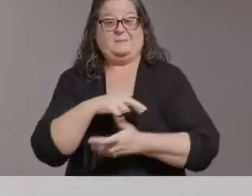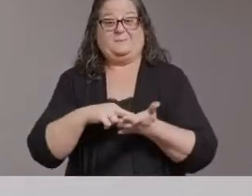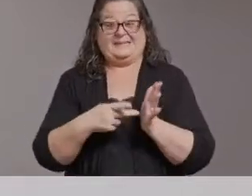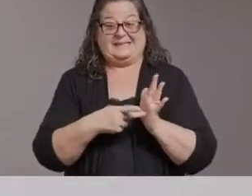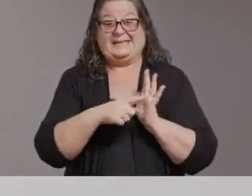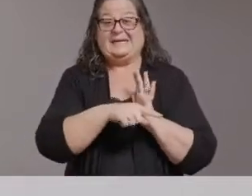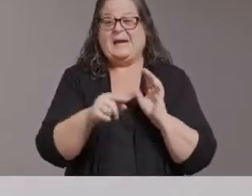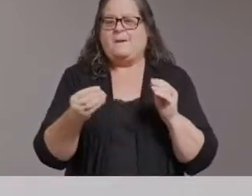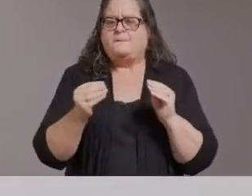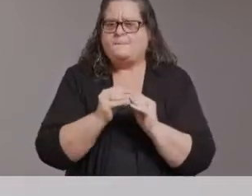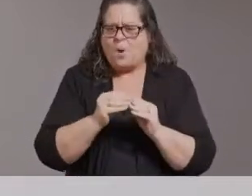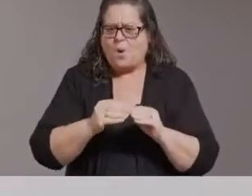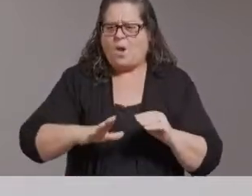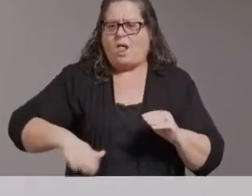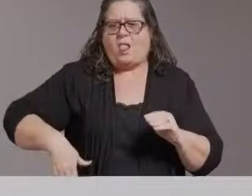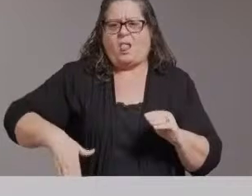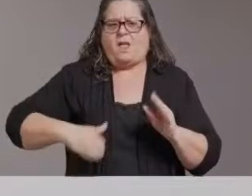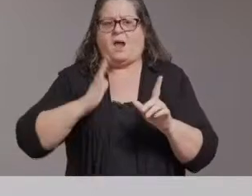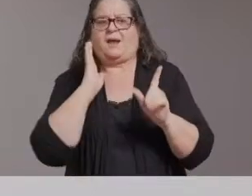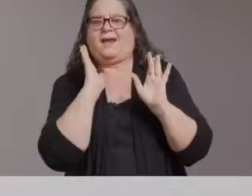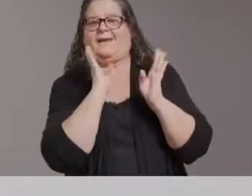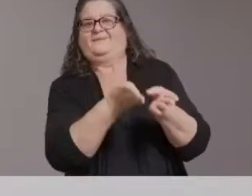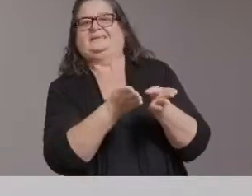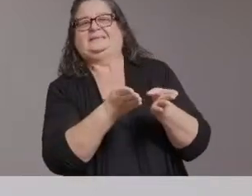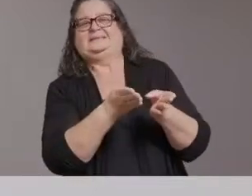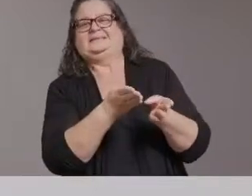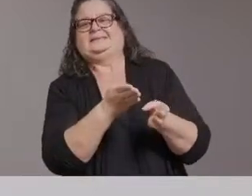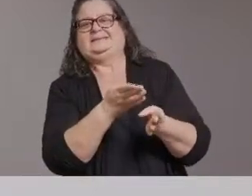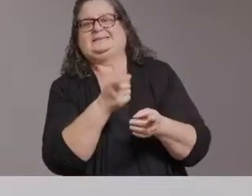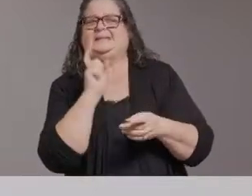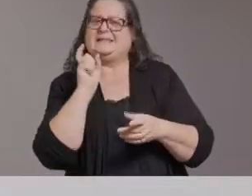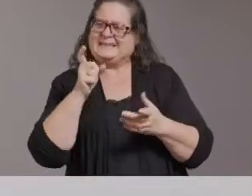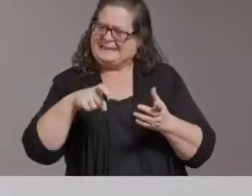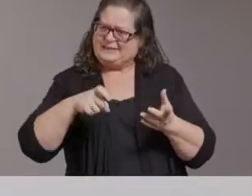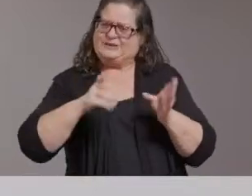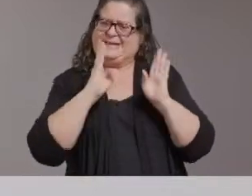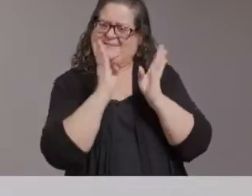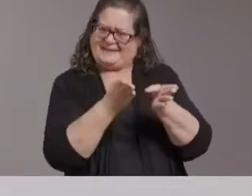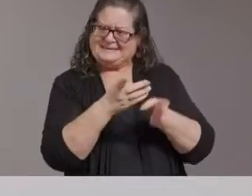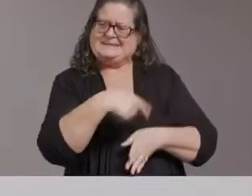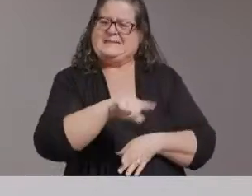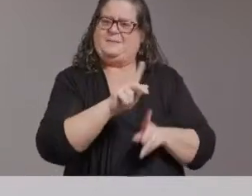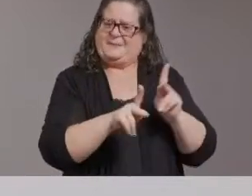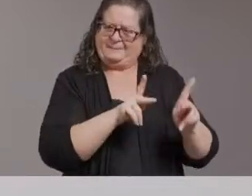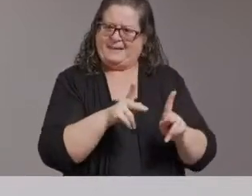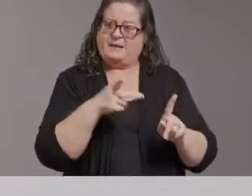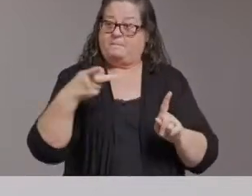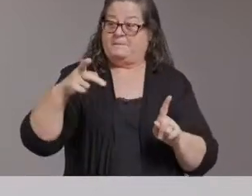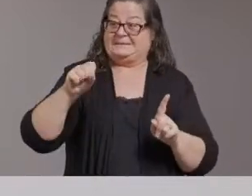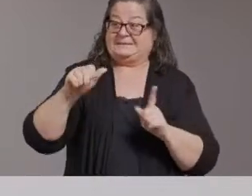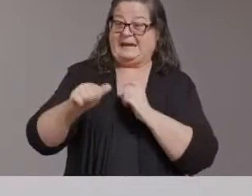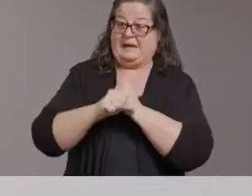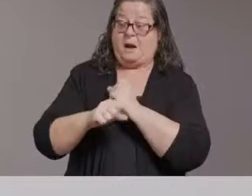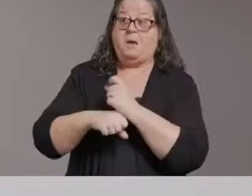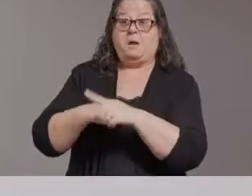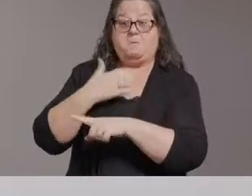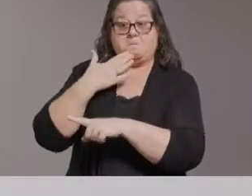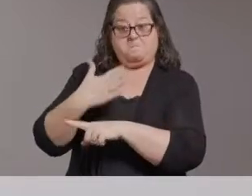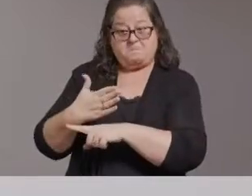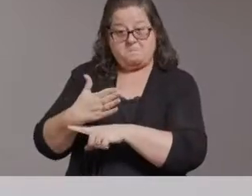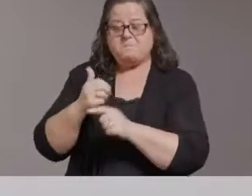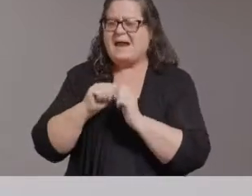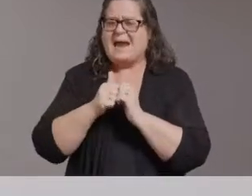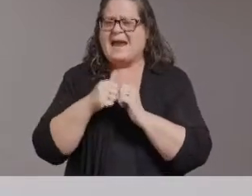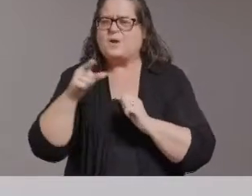people to come and get vaccinated. Obviously, we see the PSAs. How will you start targeting those underserved communities